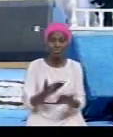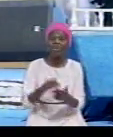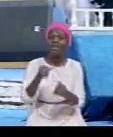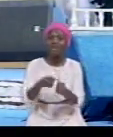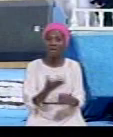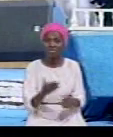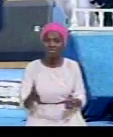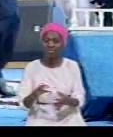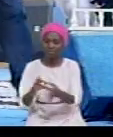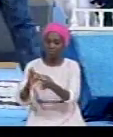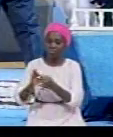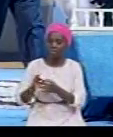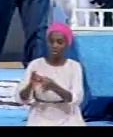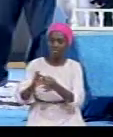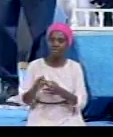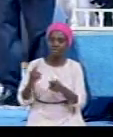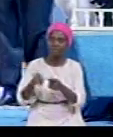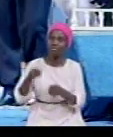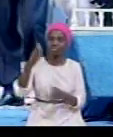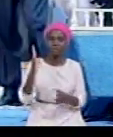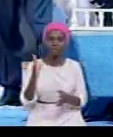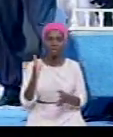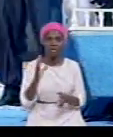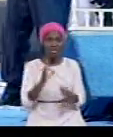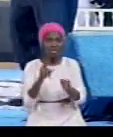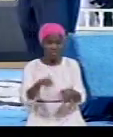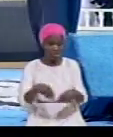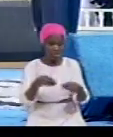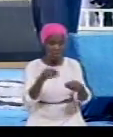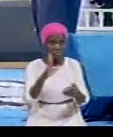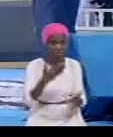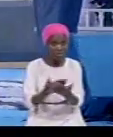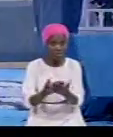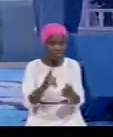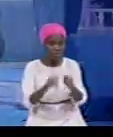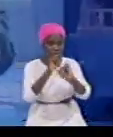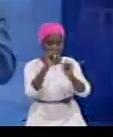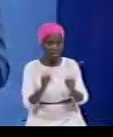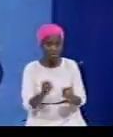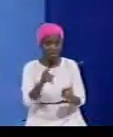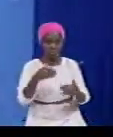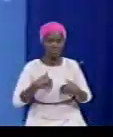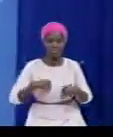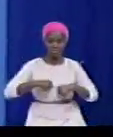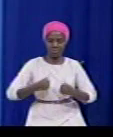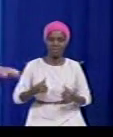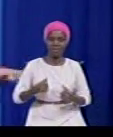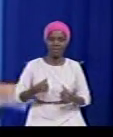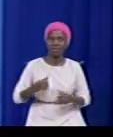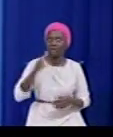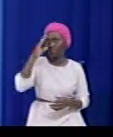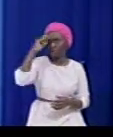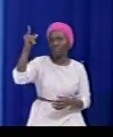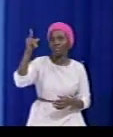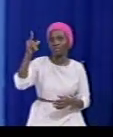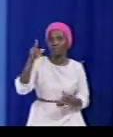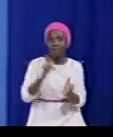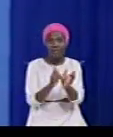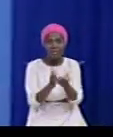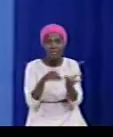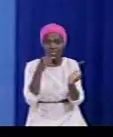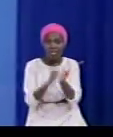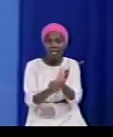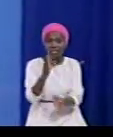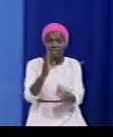give God's money, your possession, to an idol, you deny him. It says, if we deny him, he also will